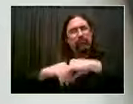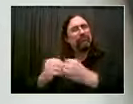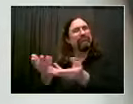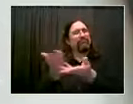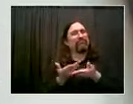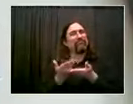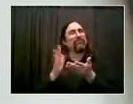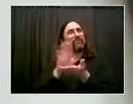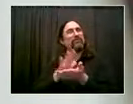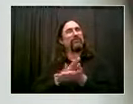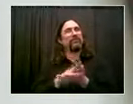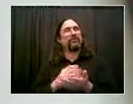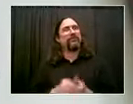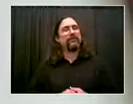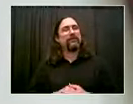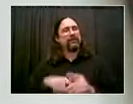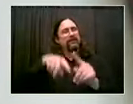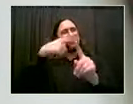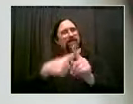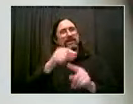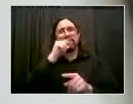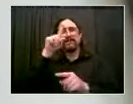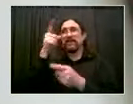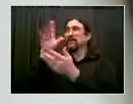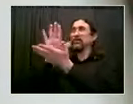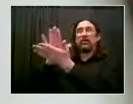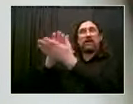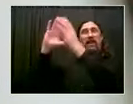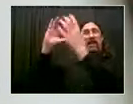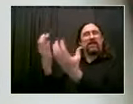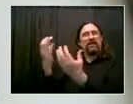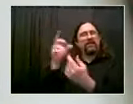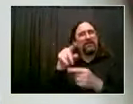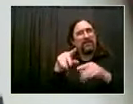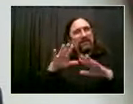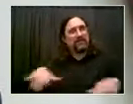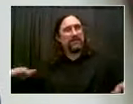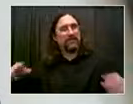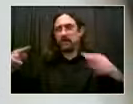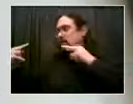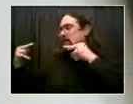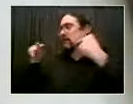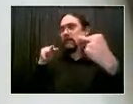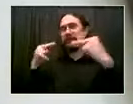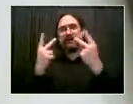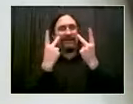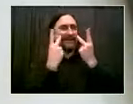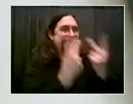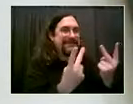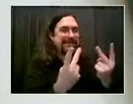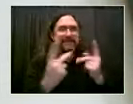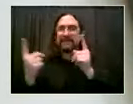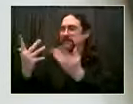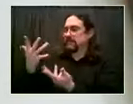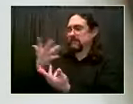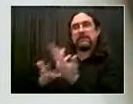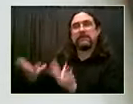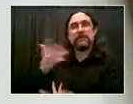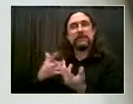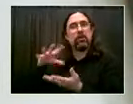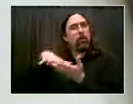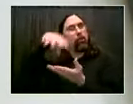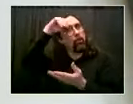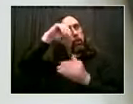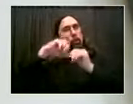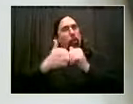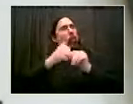can't create those memories. We can't create the socialization that is critical to human development. So I really applaud